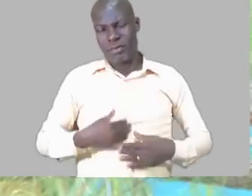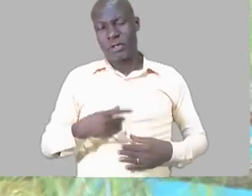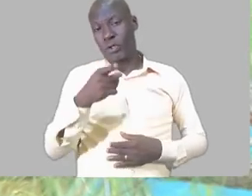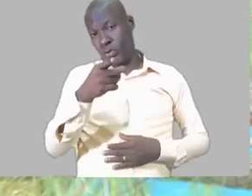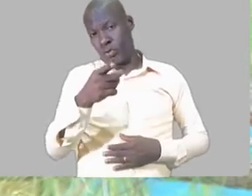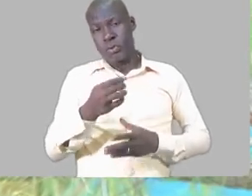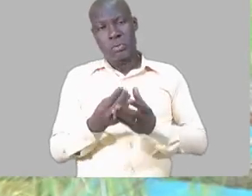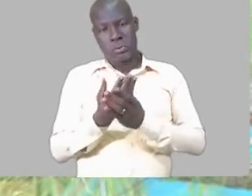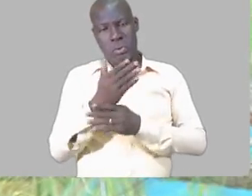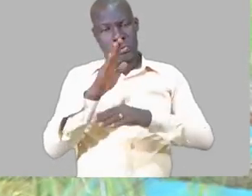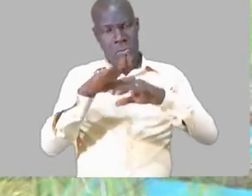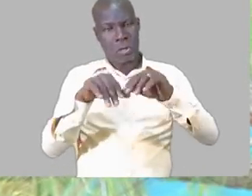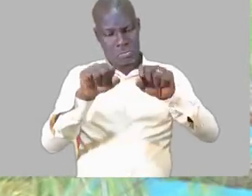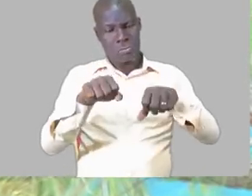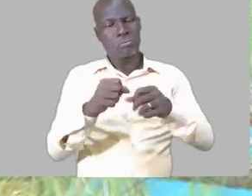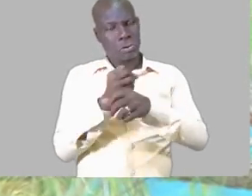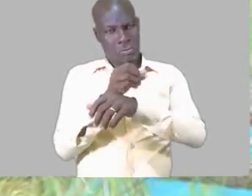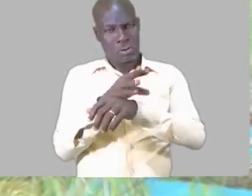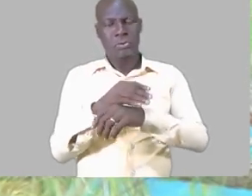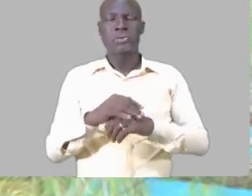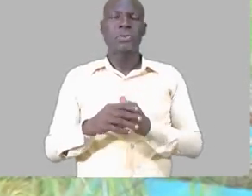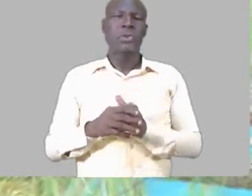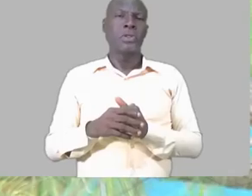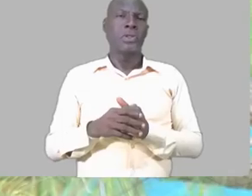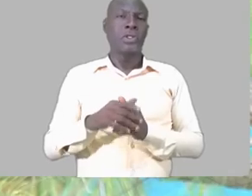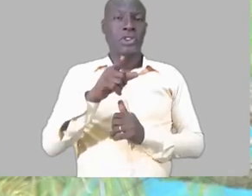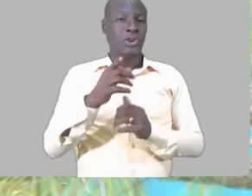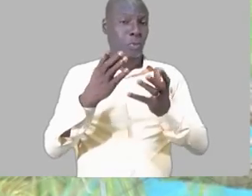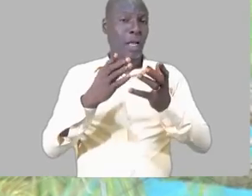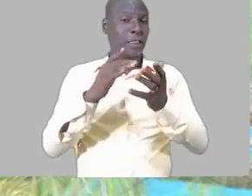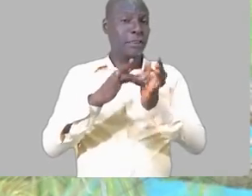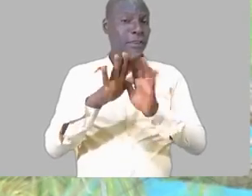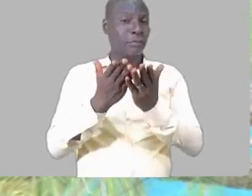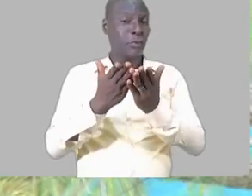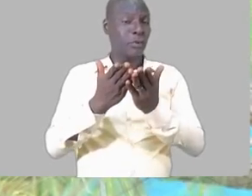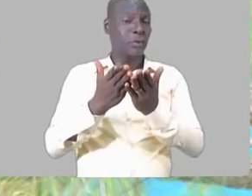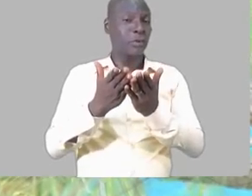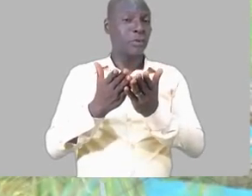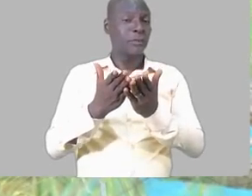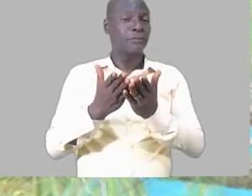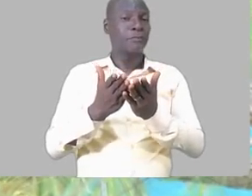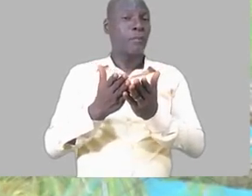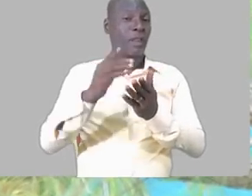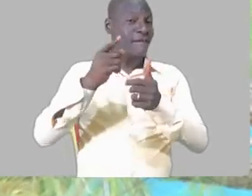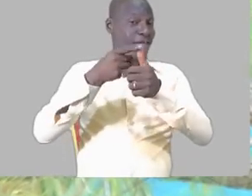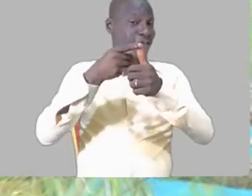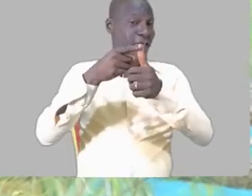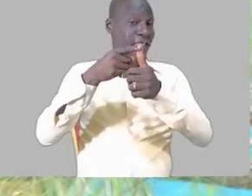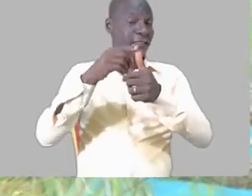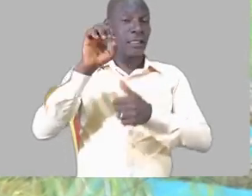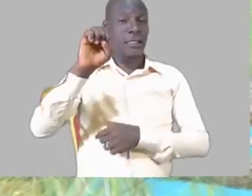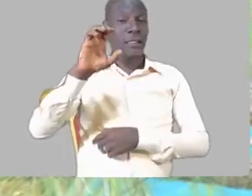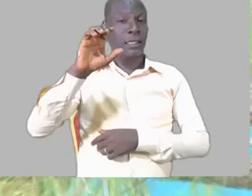no no watumi ade atunefo upe babo agina so bi ena no paye a amenche wage agina